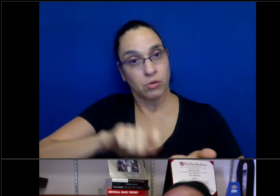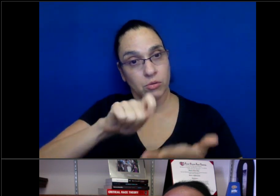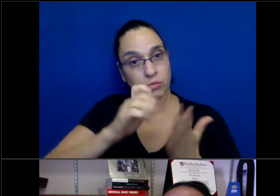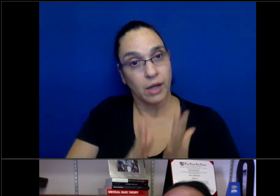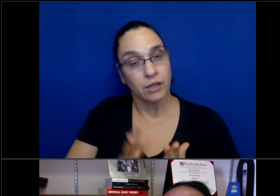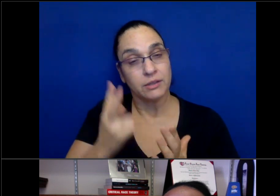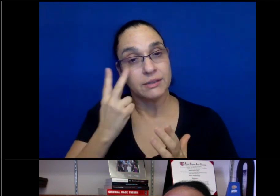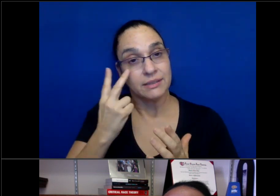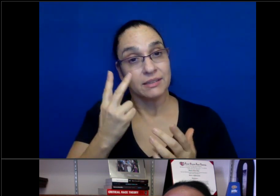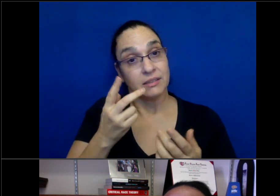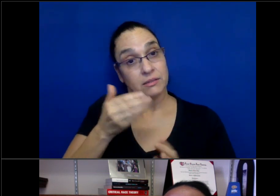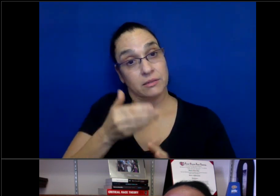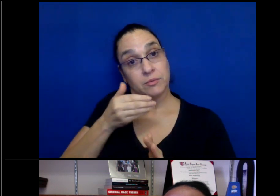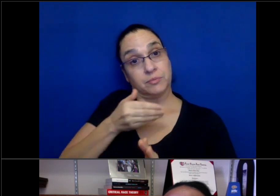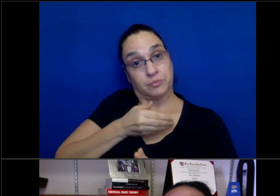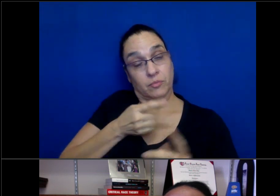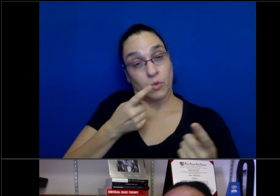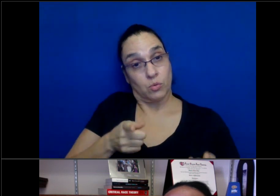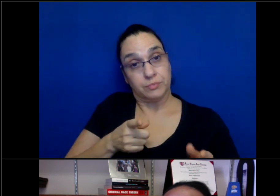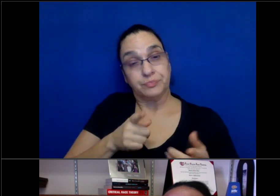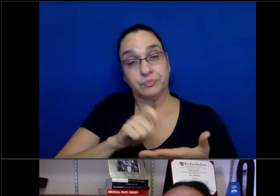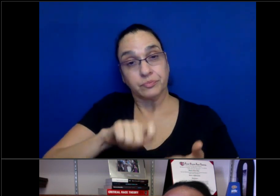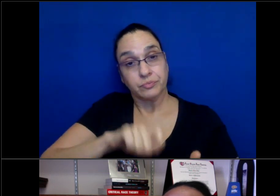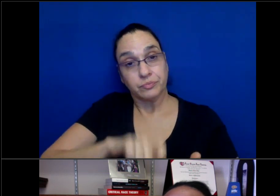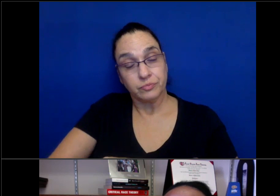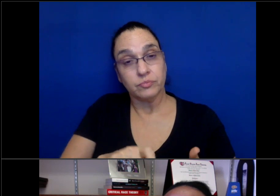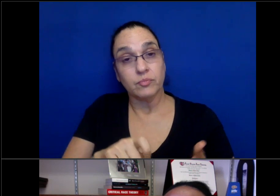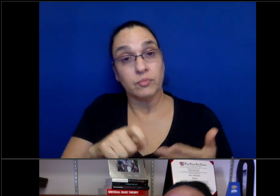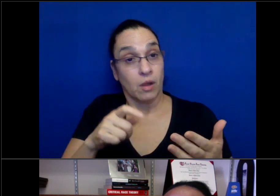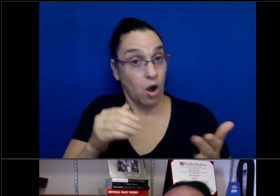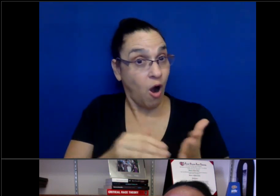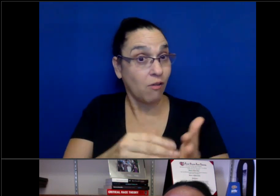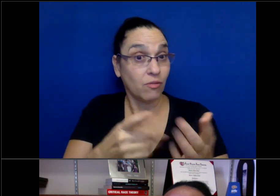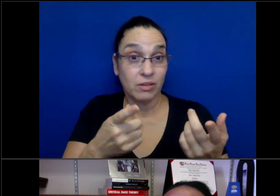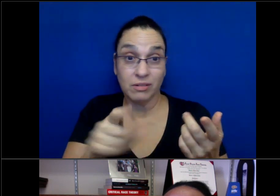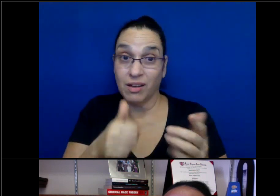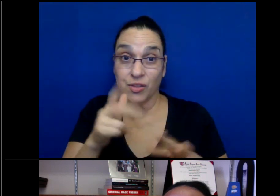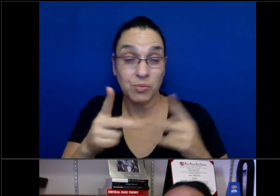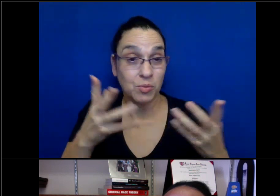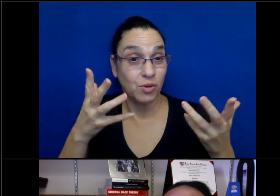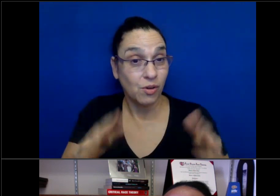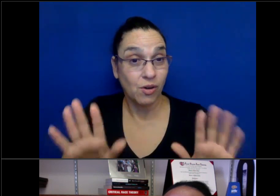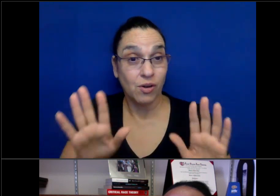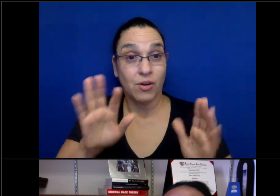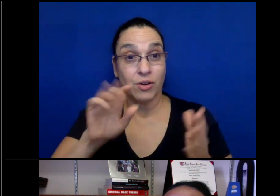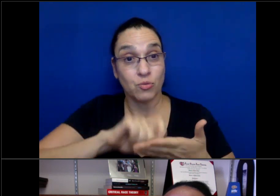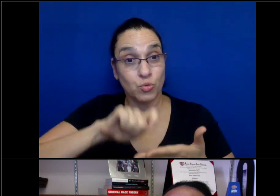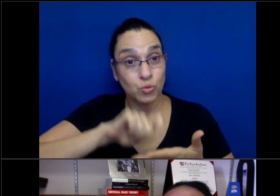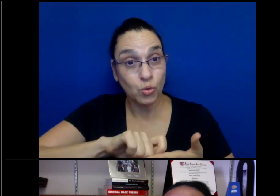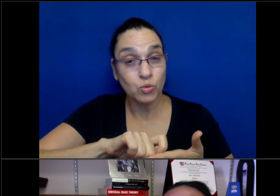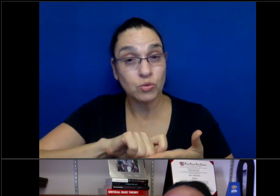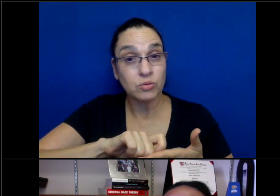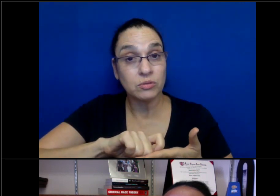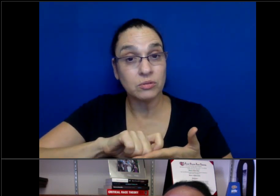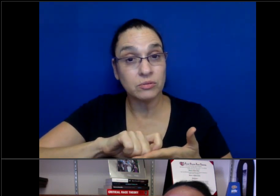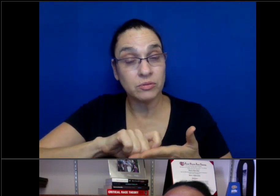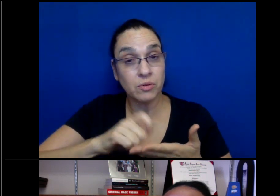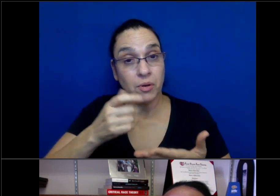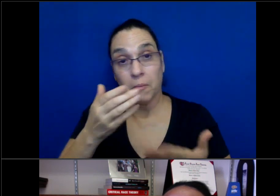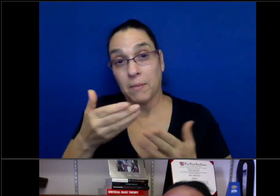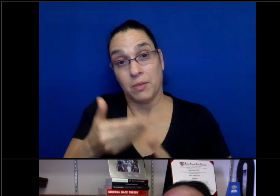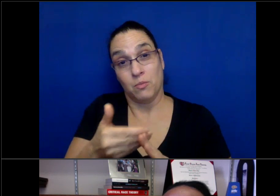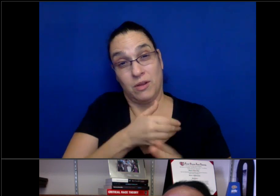what previous work has done. Very often, previous work may have been done in one area. Either the previous researchers